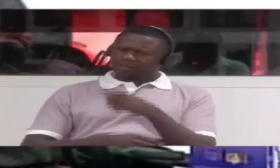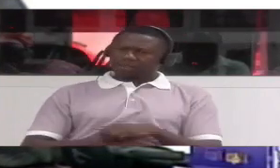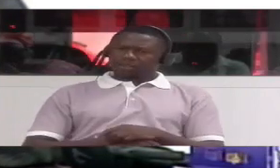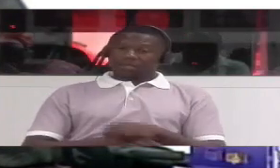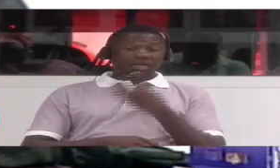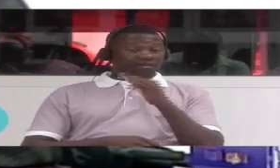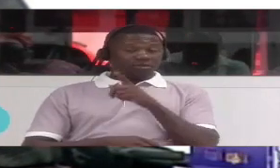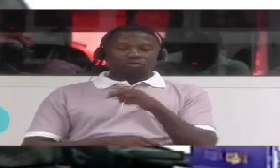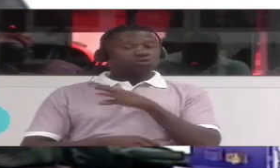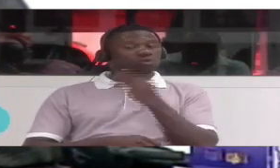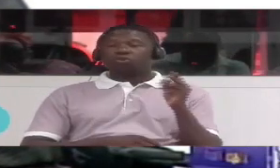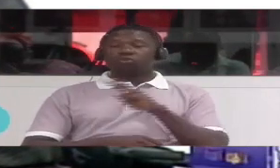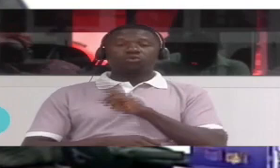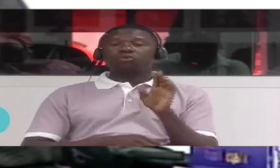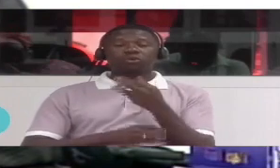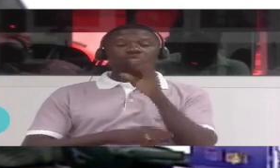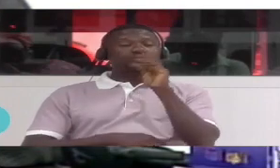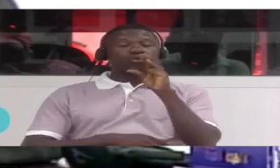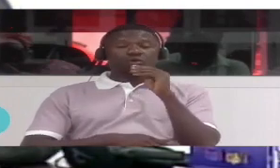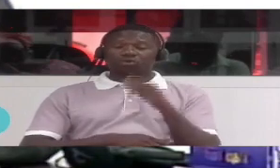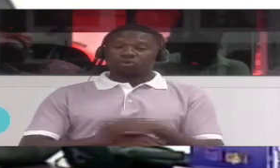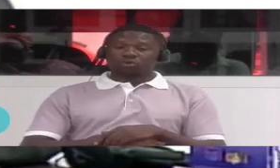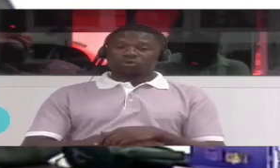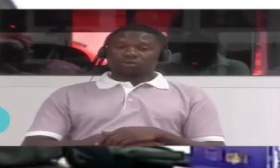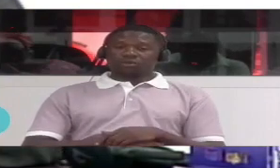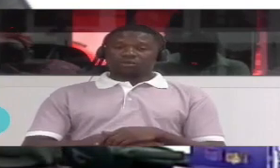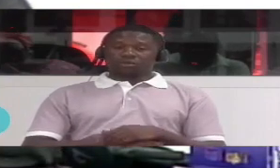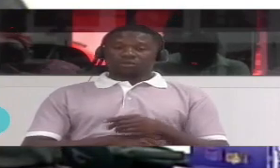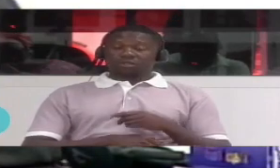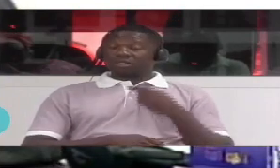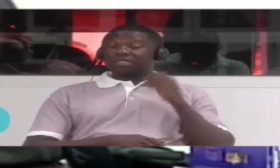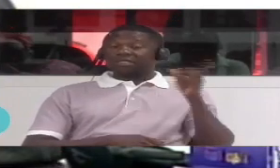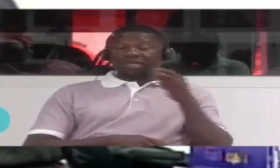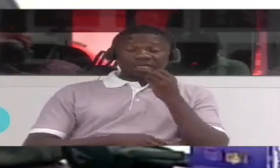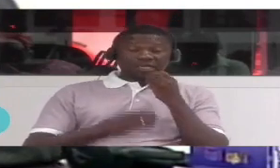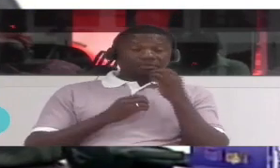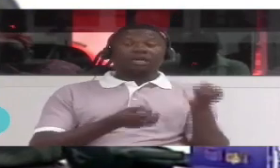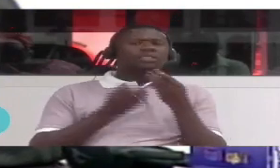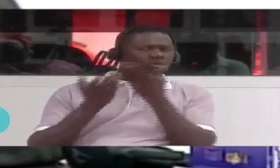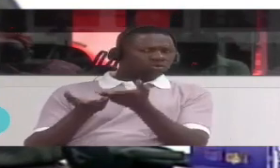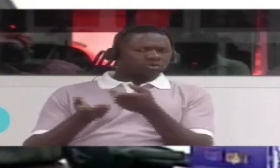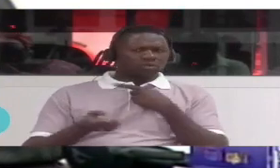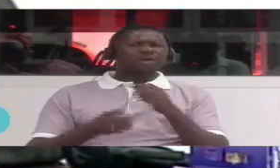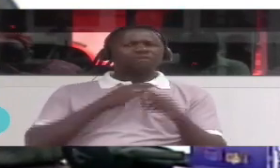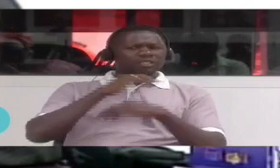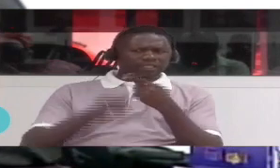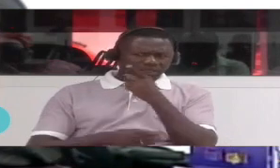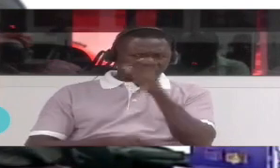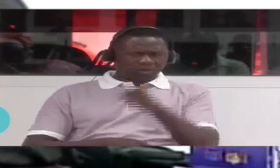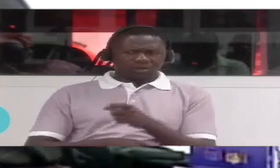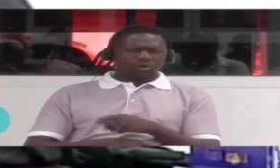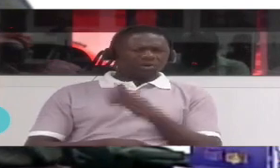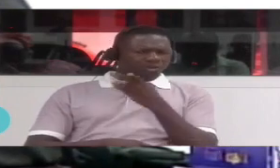Meaning, of course, that his advice was at the beginning. He told him, I told you. That's how he put it. I told you we have to kill this man, otherwise he